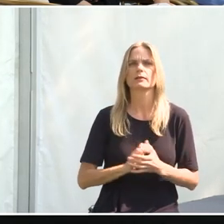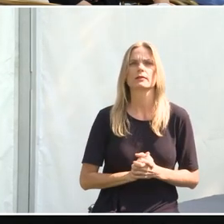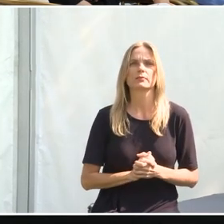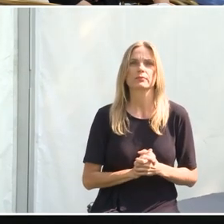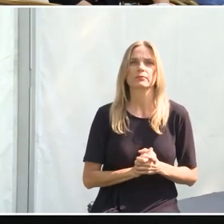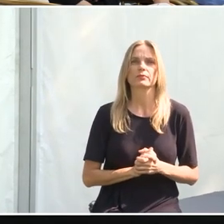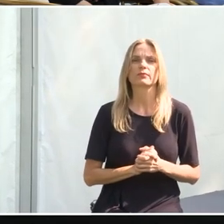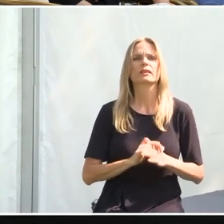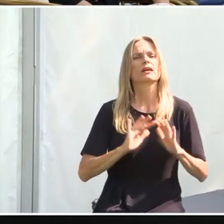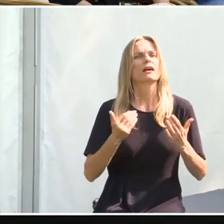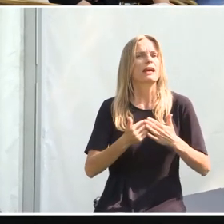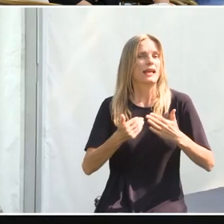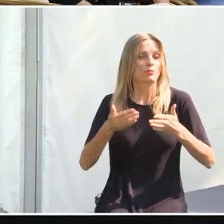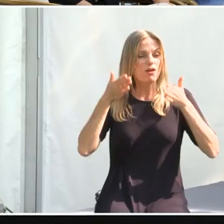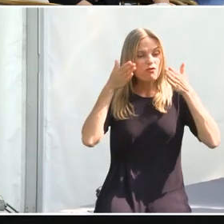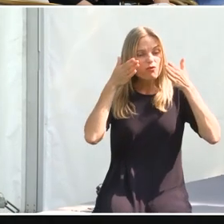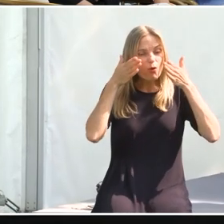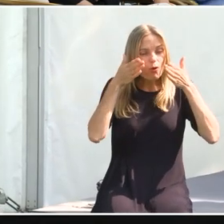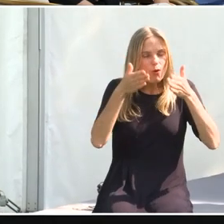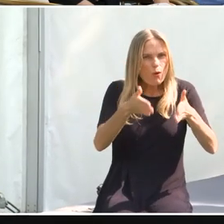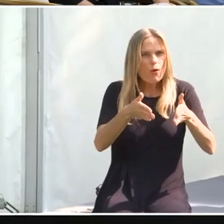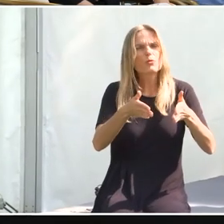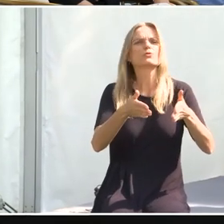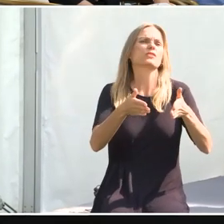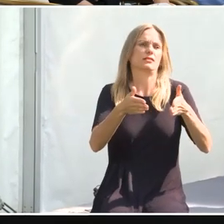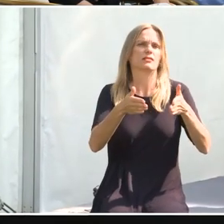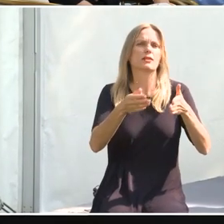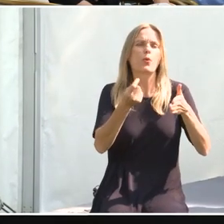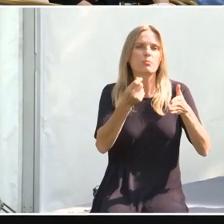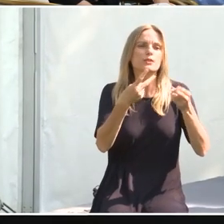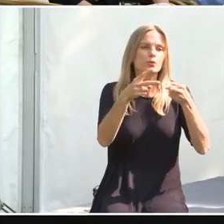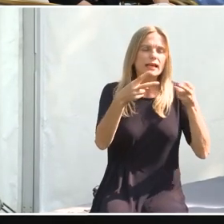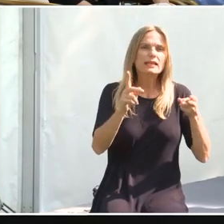know, which we do for the lion's share of the debate, beyond focusing on the topic here, we also